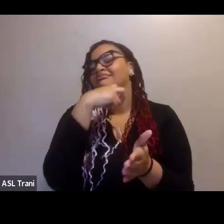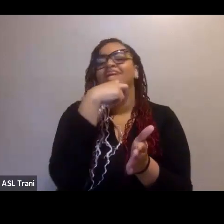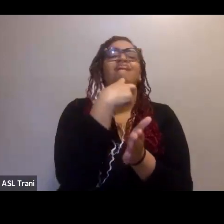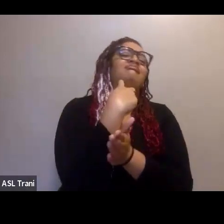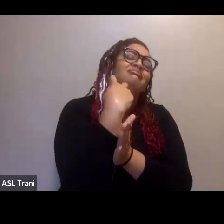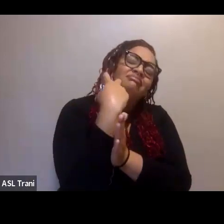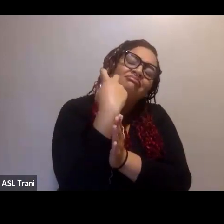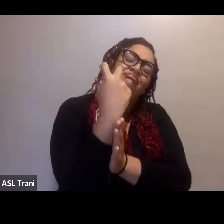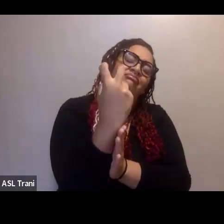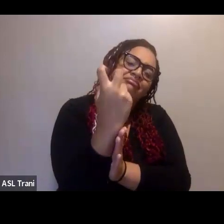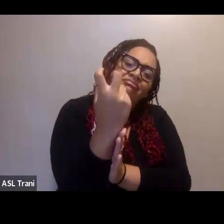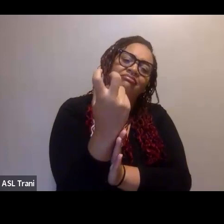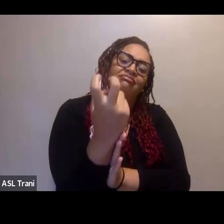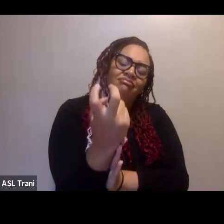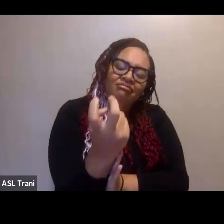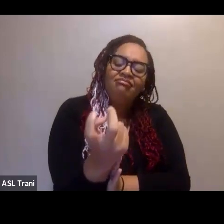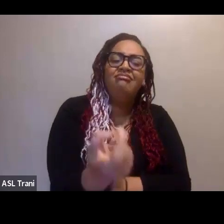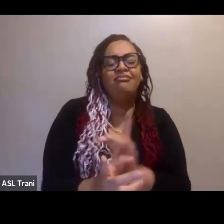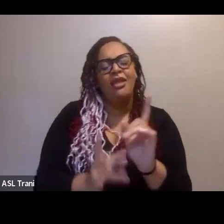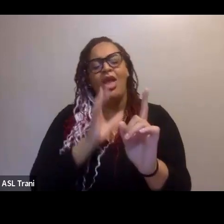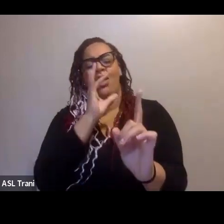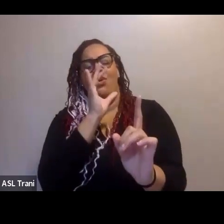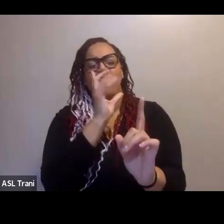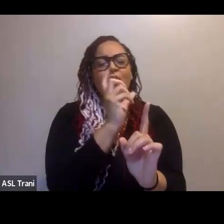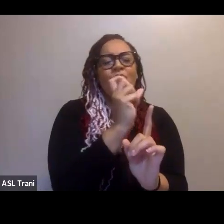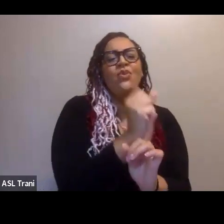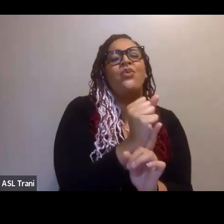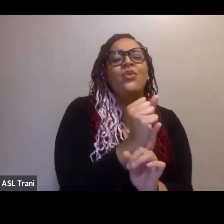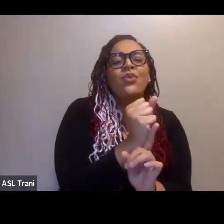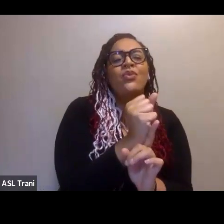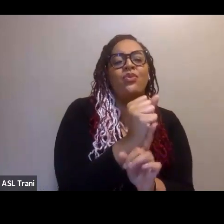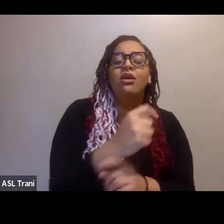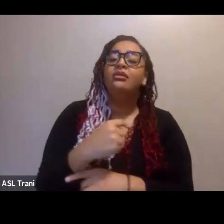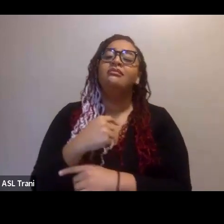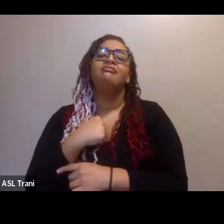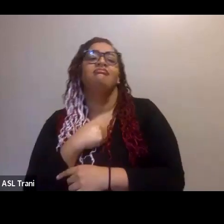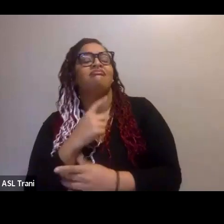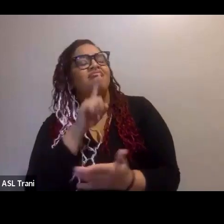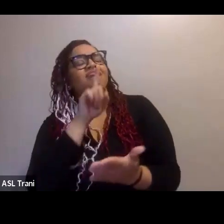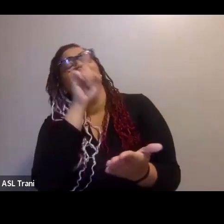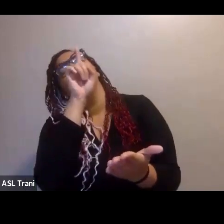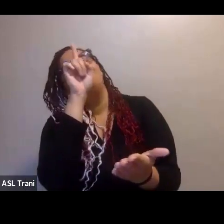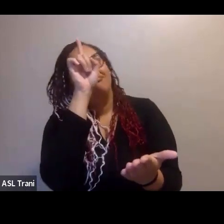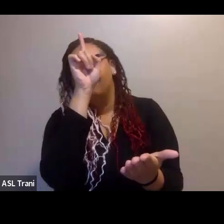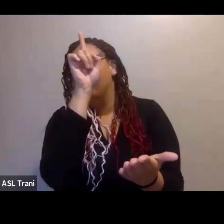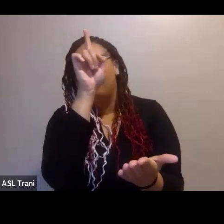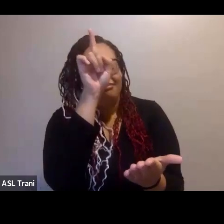I'm falling down, so into you. I'm